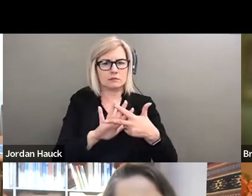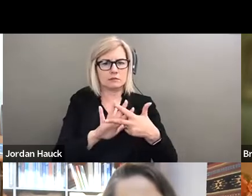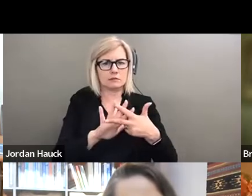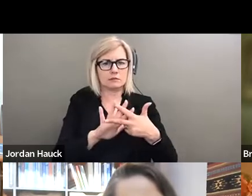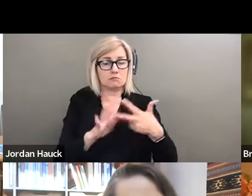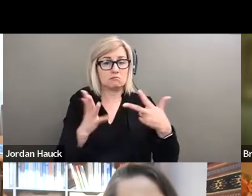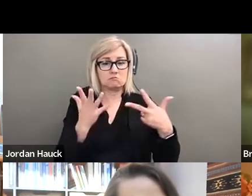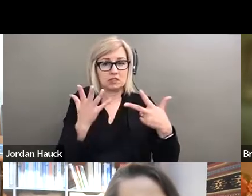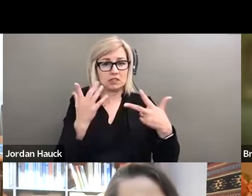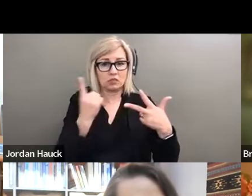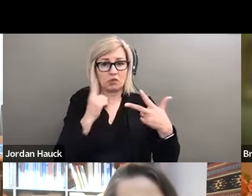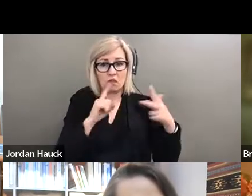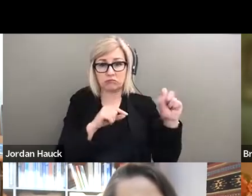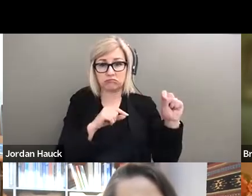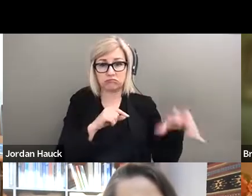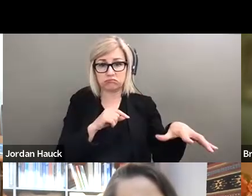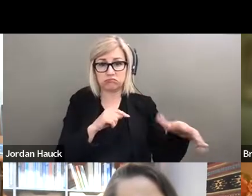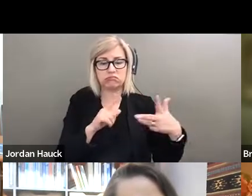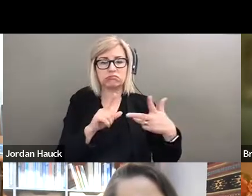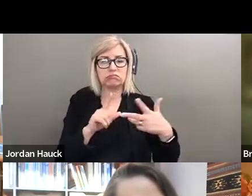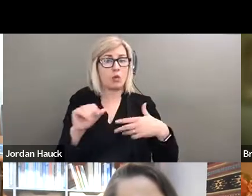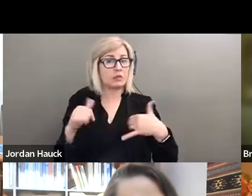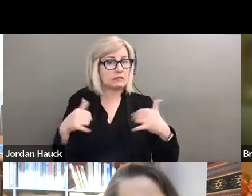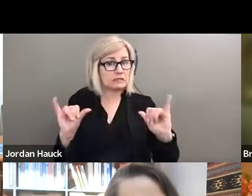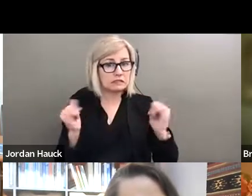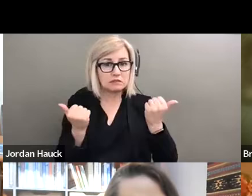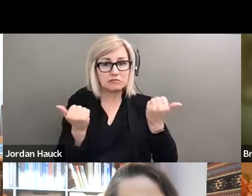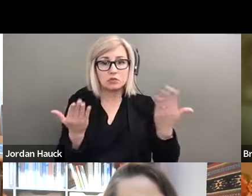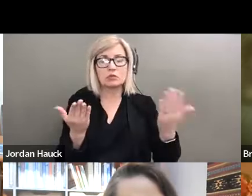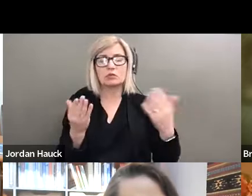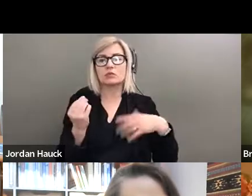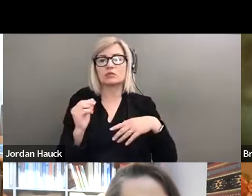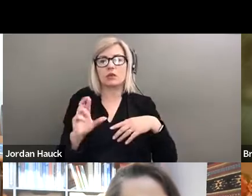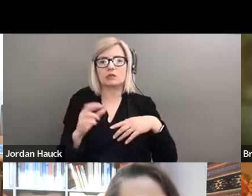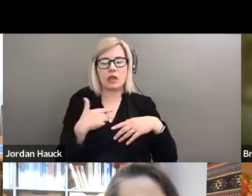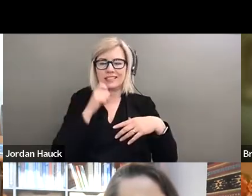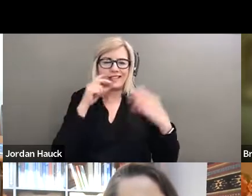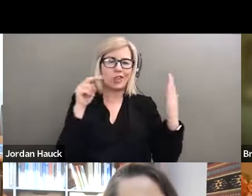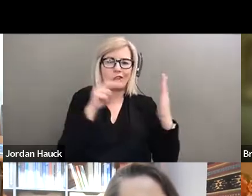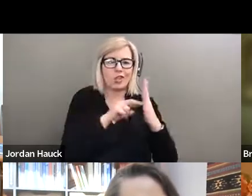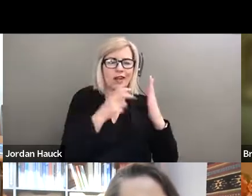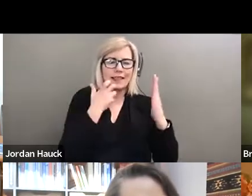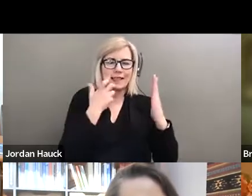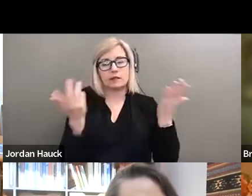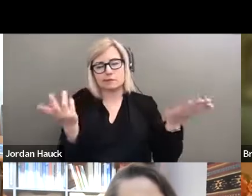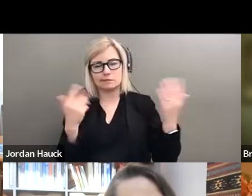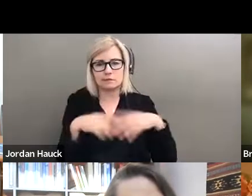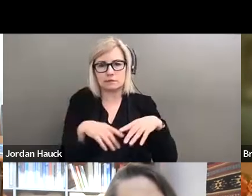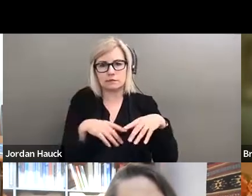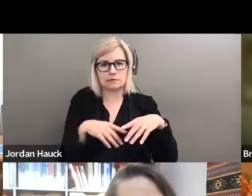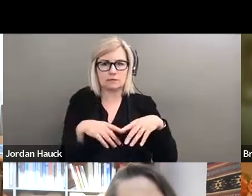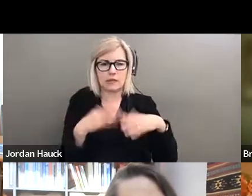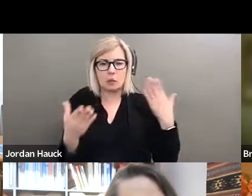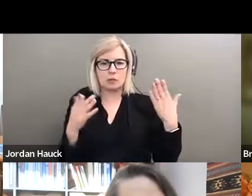struck down or still proposed, or I just haven't looked lately, and I probably just